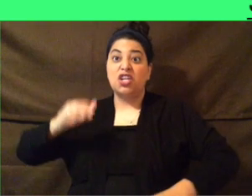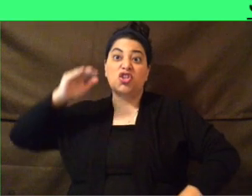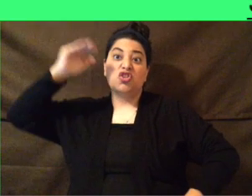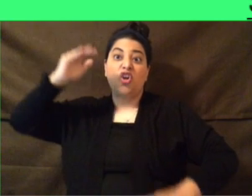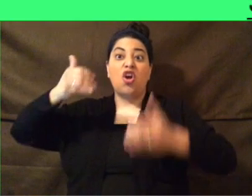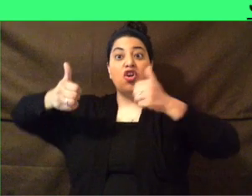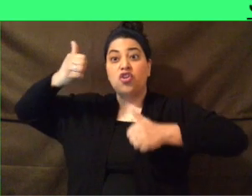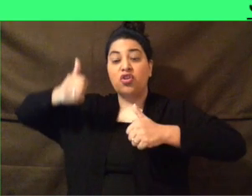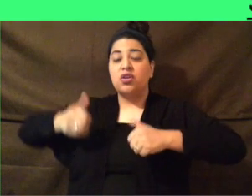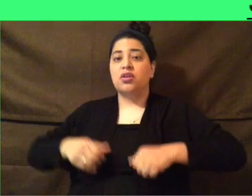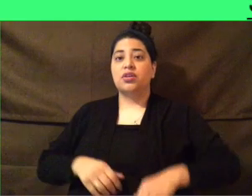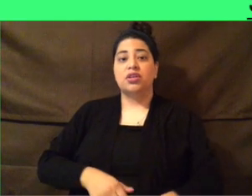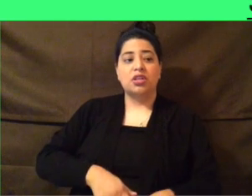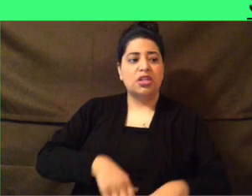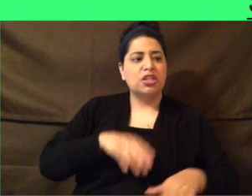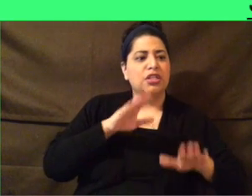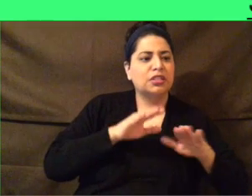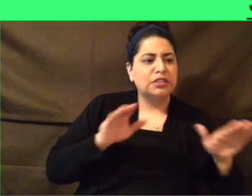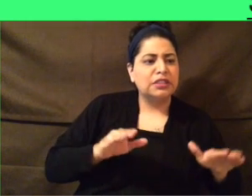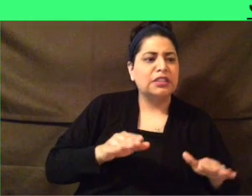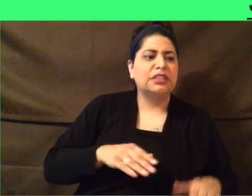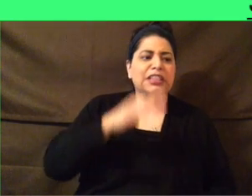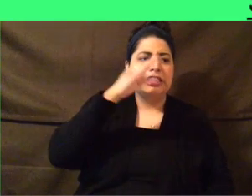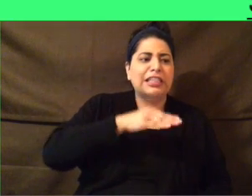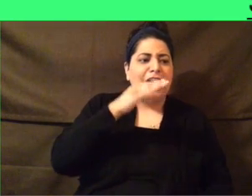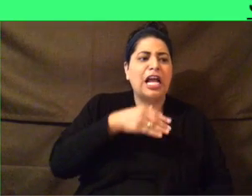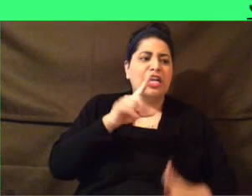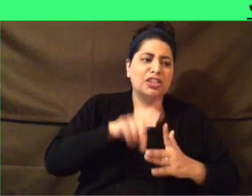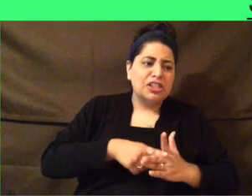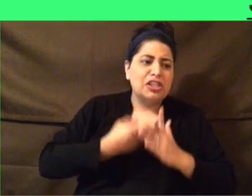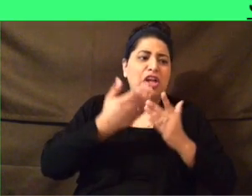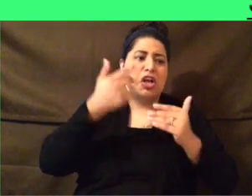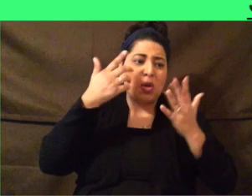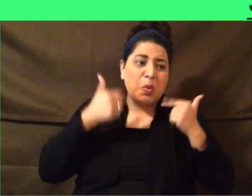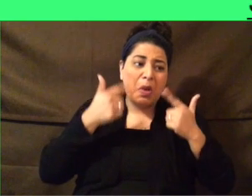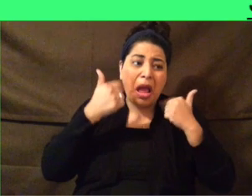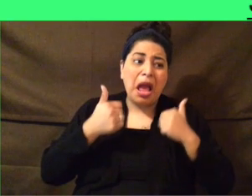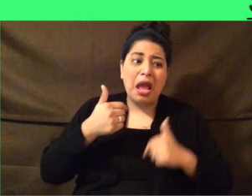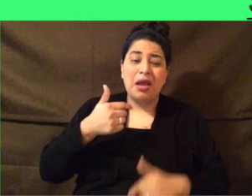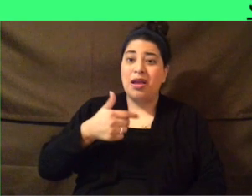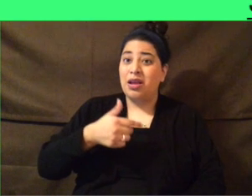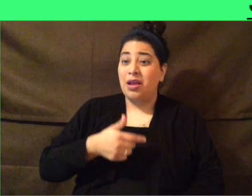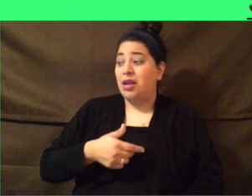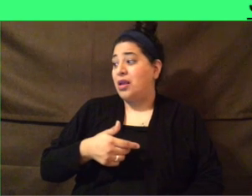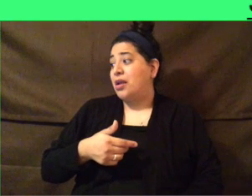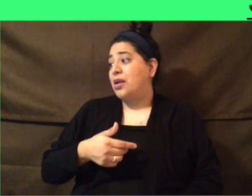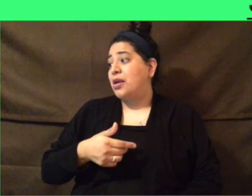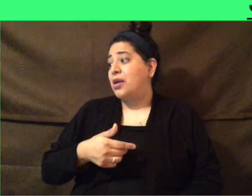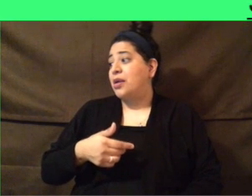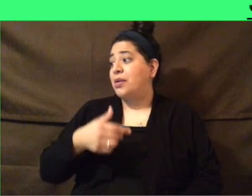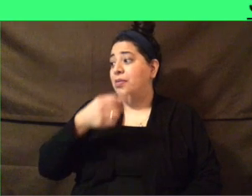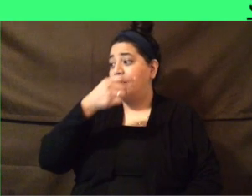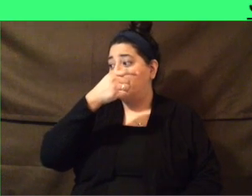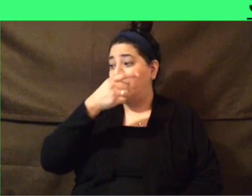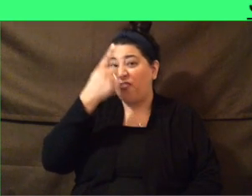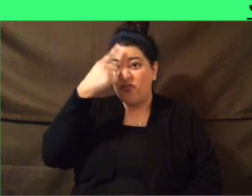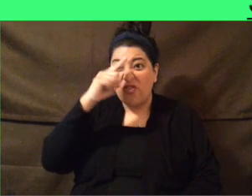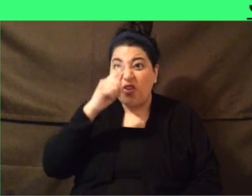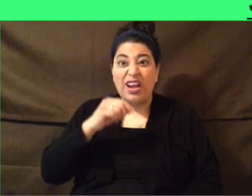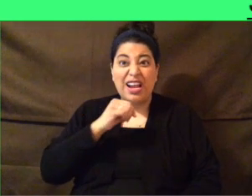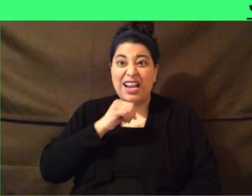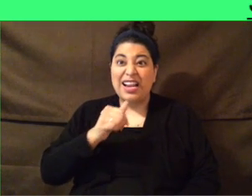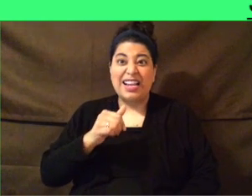The child began to cry, for she had lost sight of her mother. And if you notice in each sentence, I went ahead